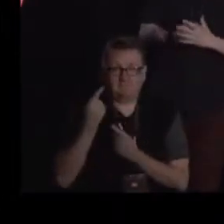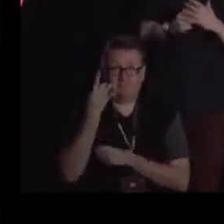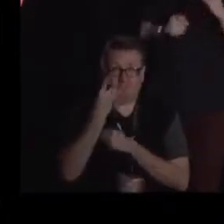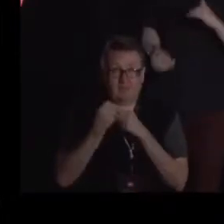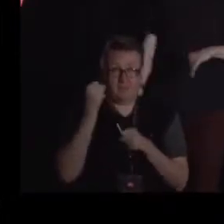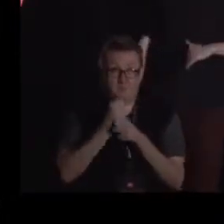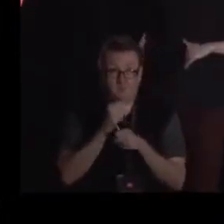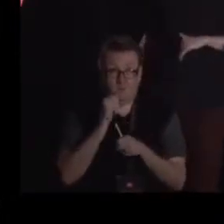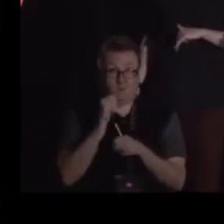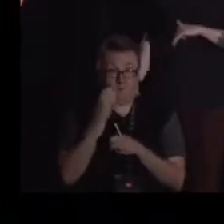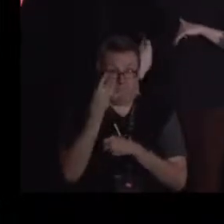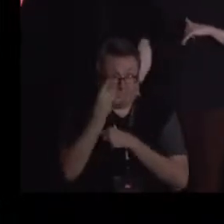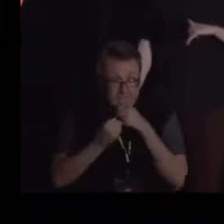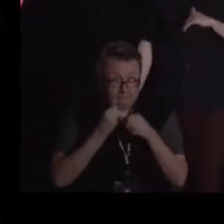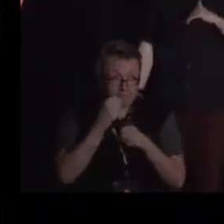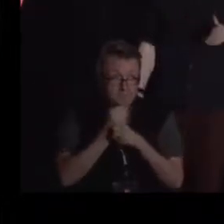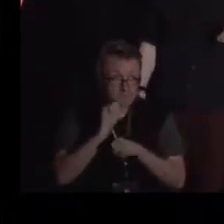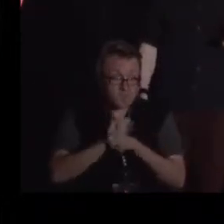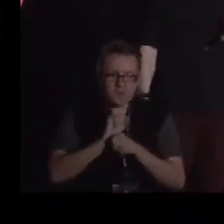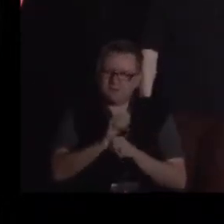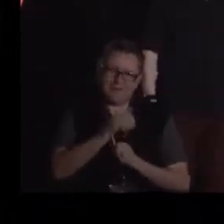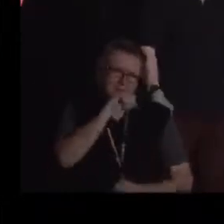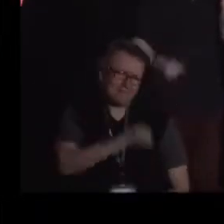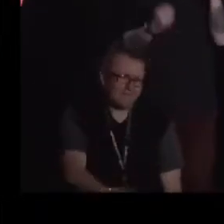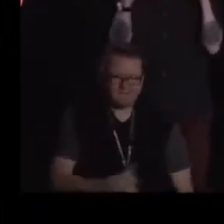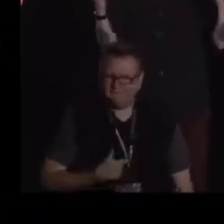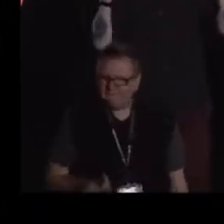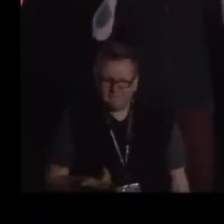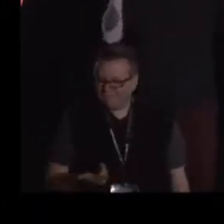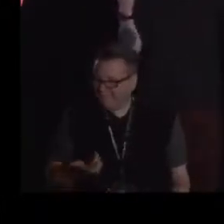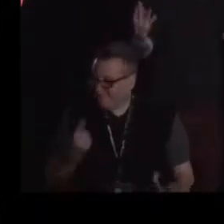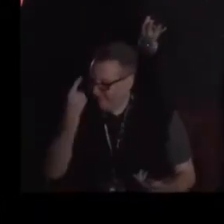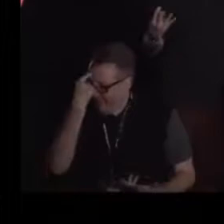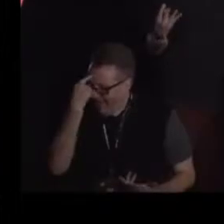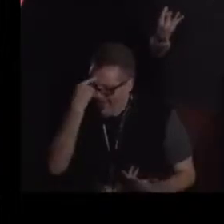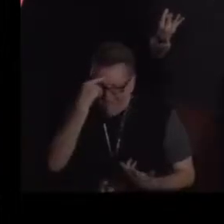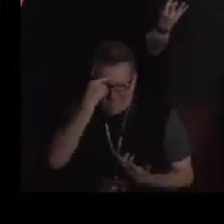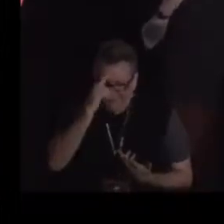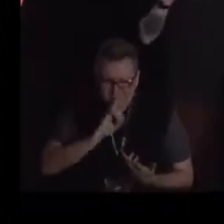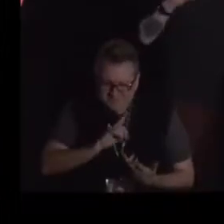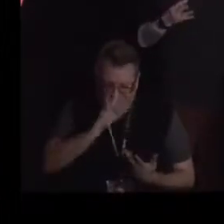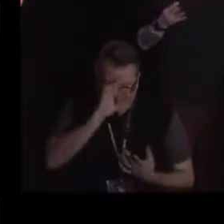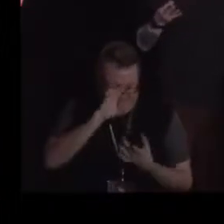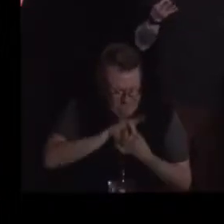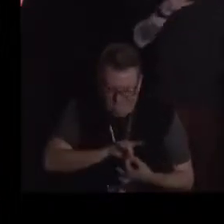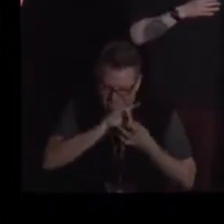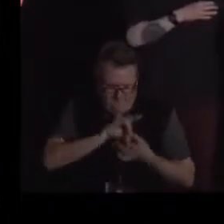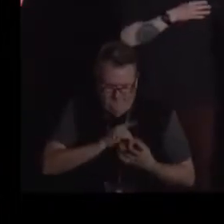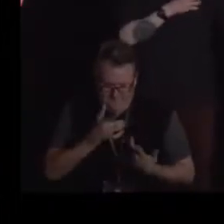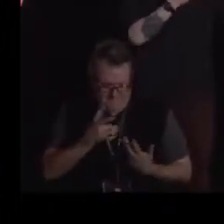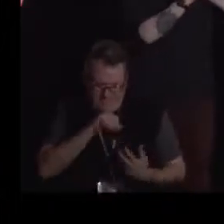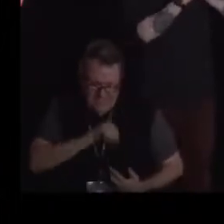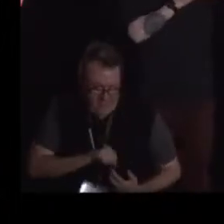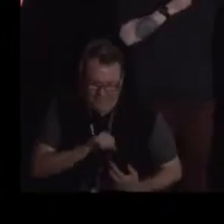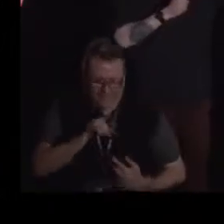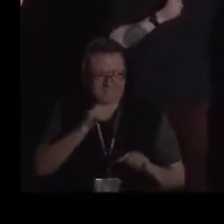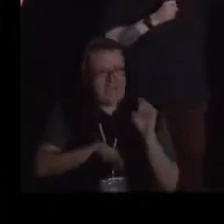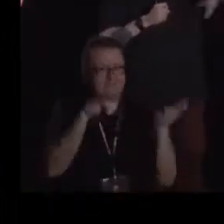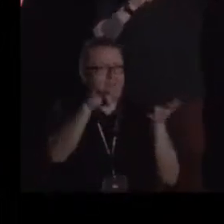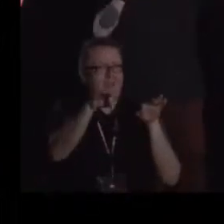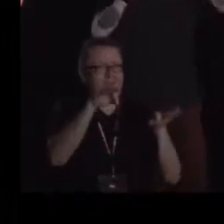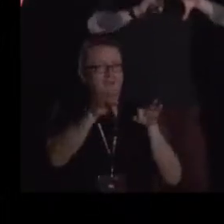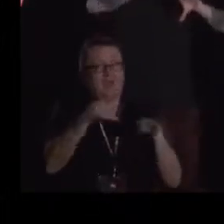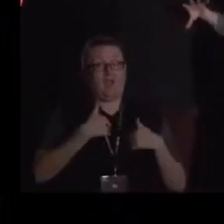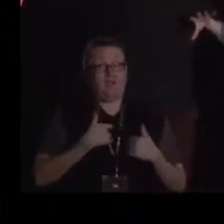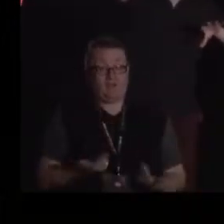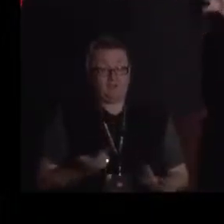nearly 8 years now, and I just love it, man. I can't get my head around it, because I was just